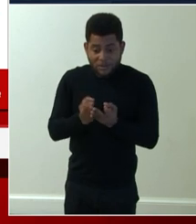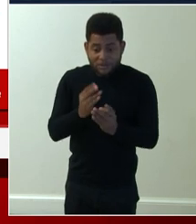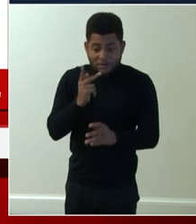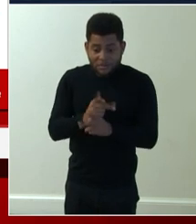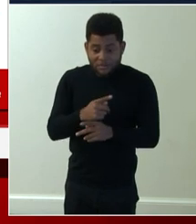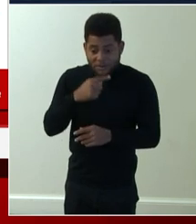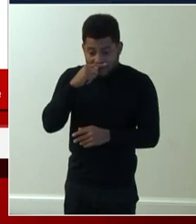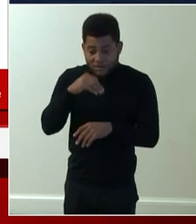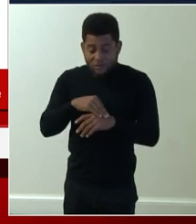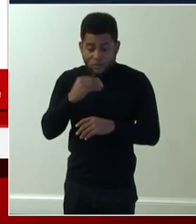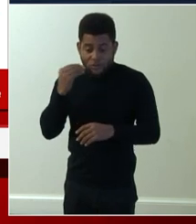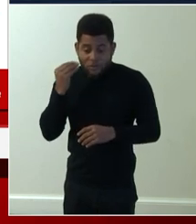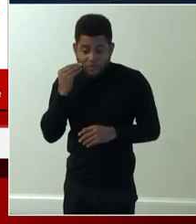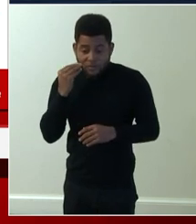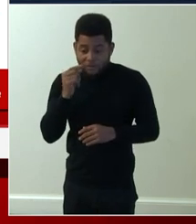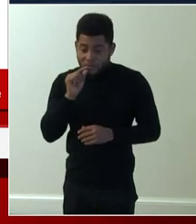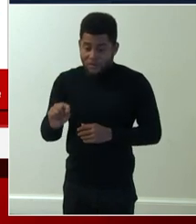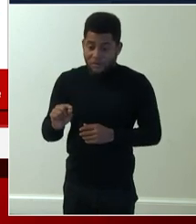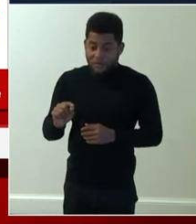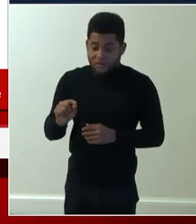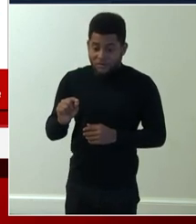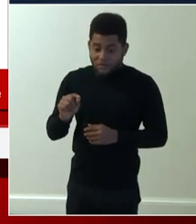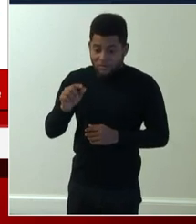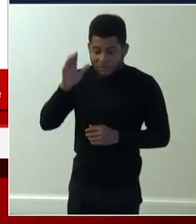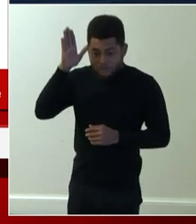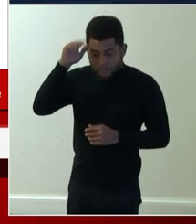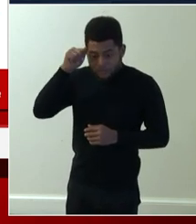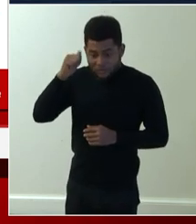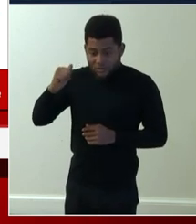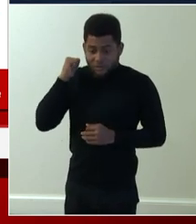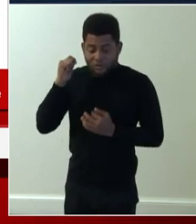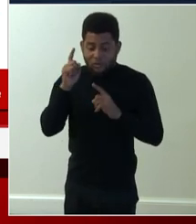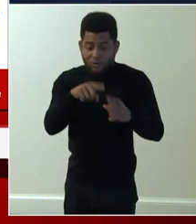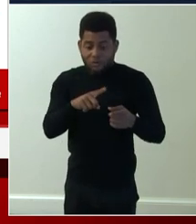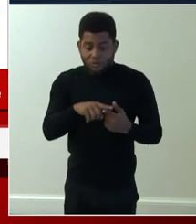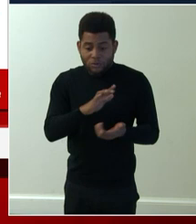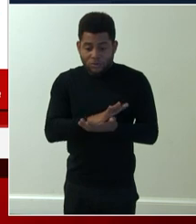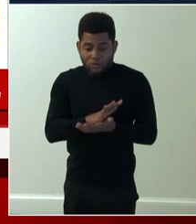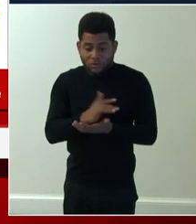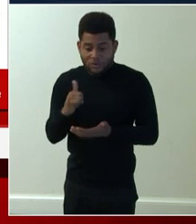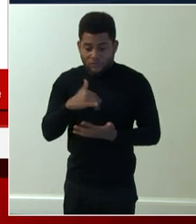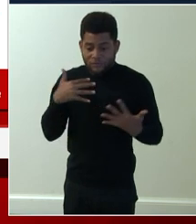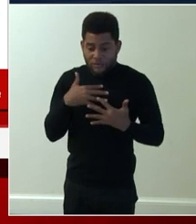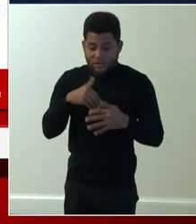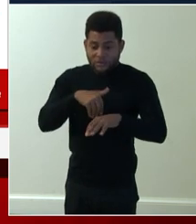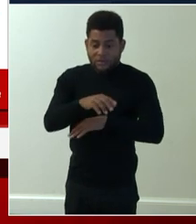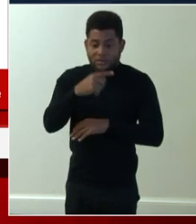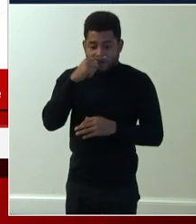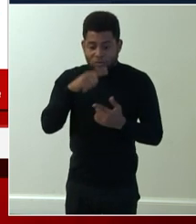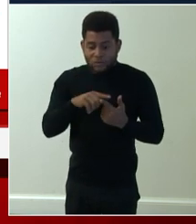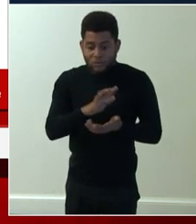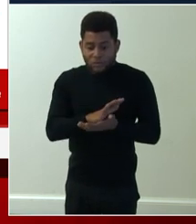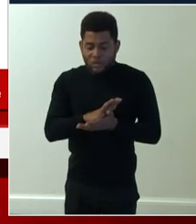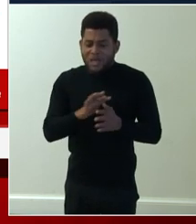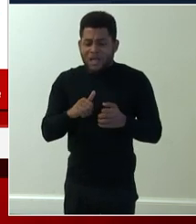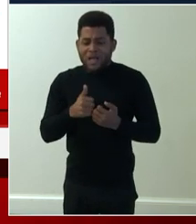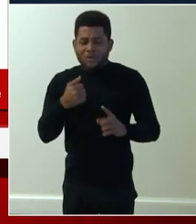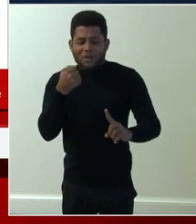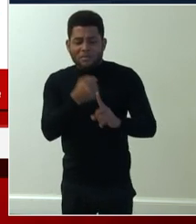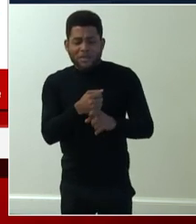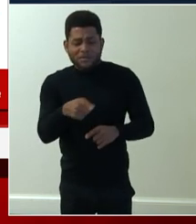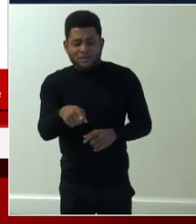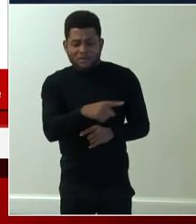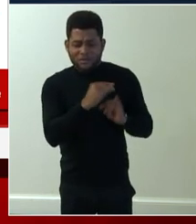home just proactively, not because of any kind of exposure, they're just worried. And I'm wondering, how is that impacting instruction, and what